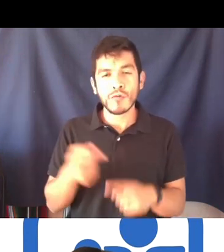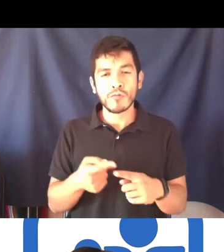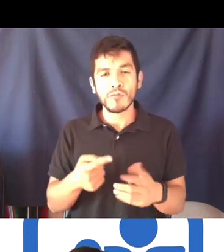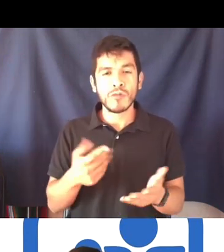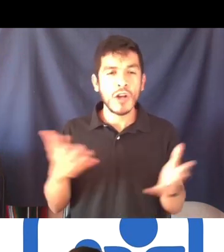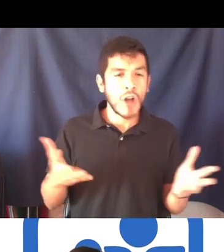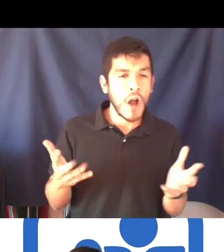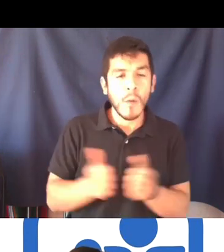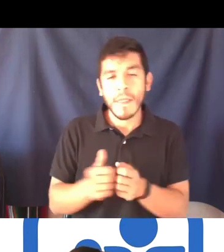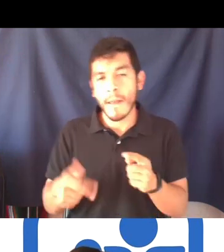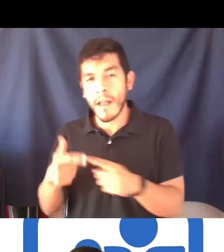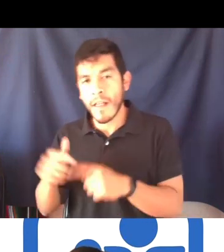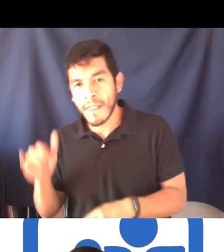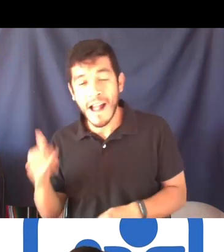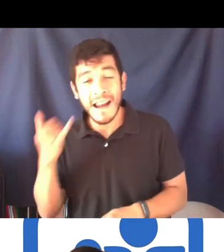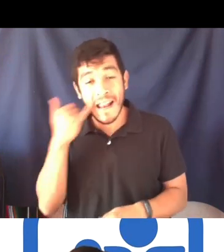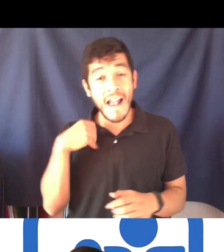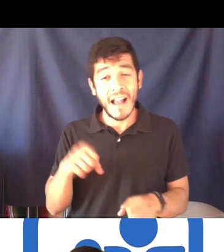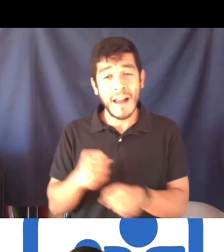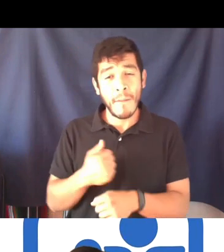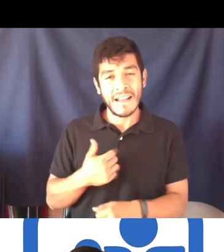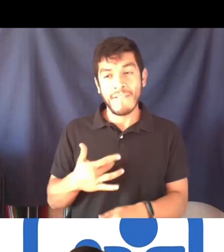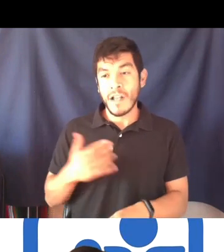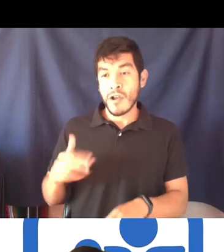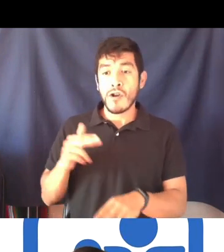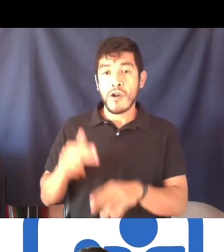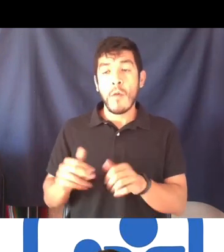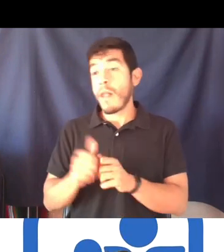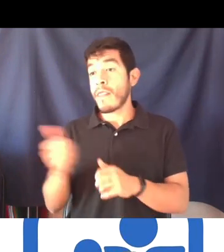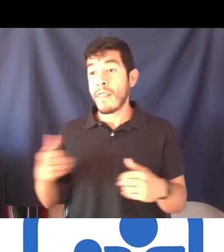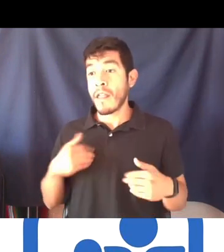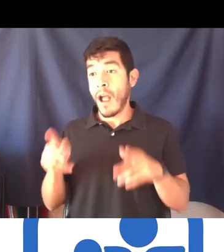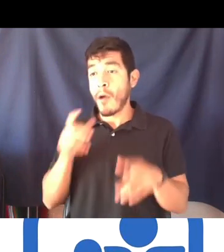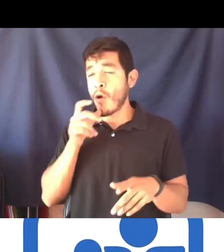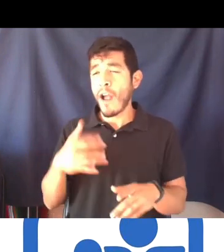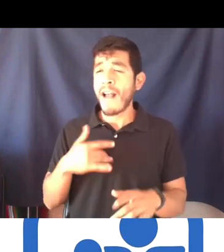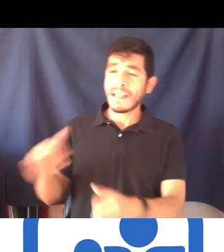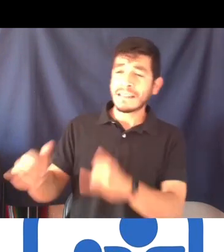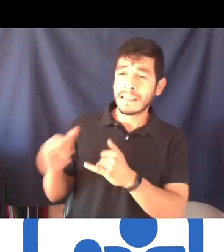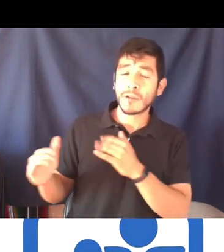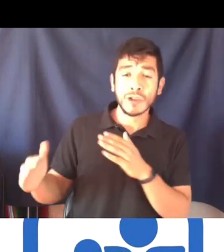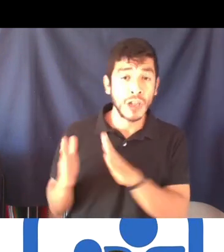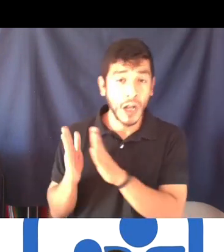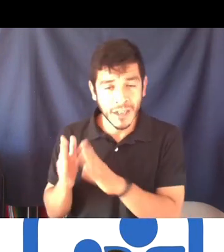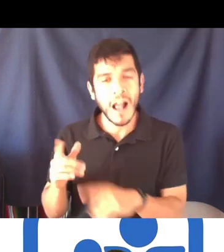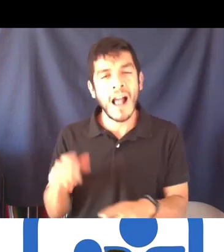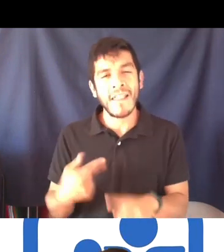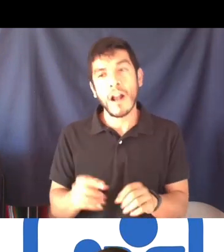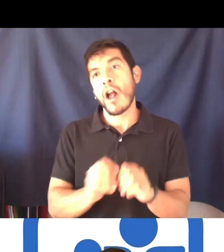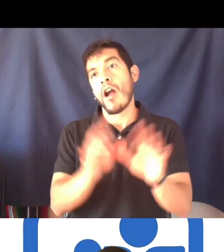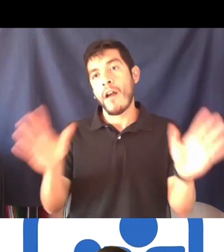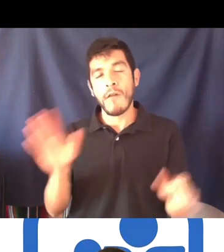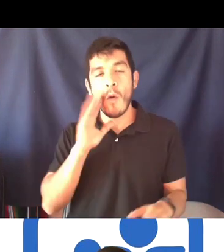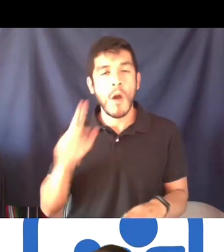if I can normalize my experience with other young people that are going through similar challenges, obviously that's going to be